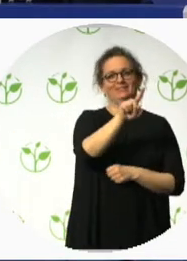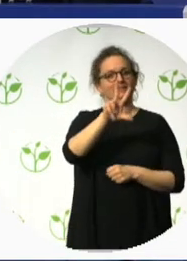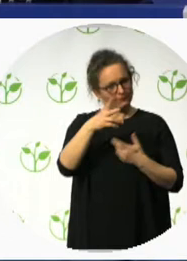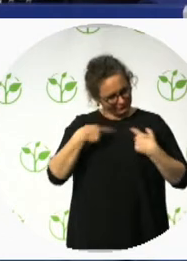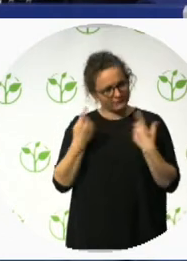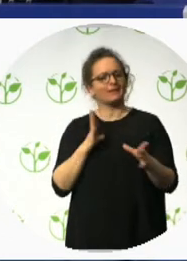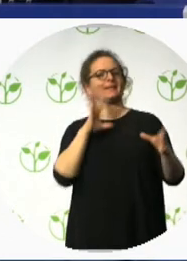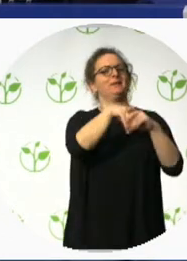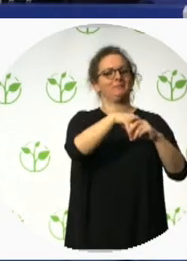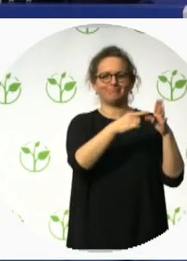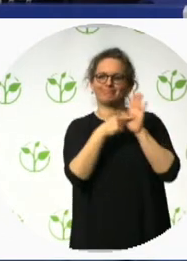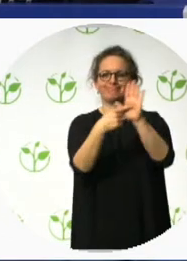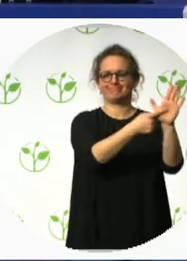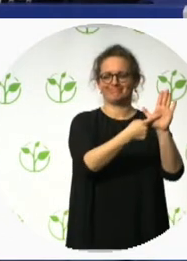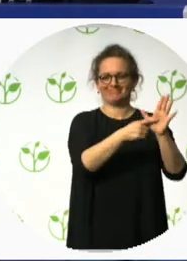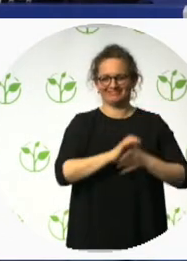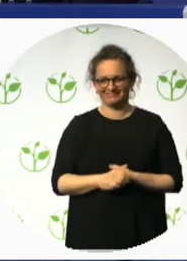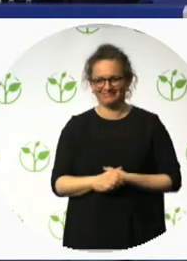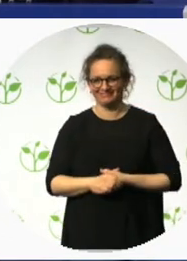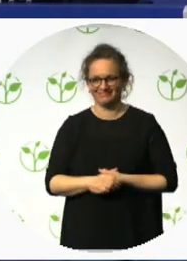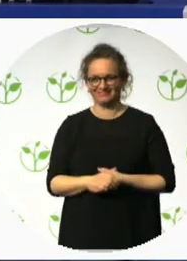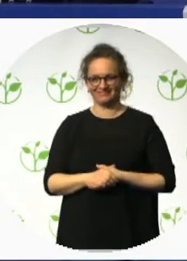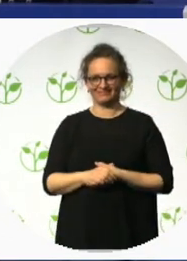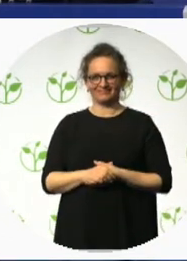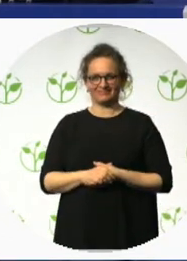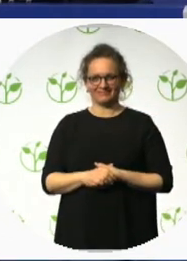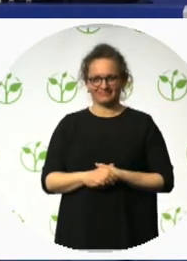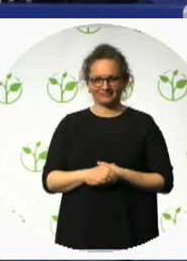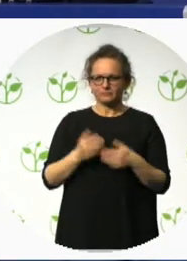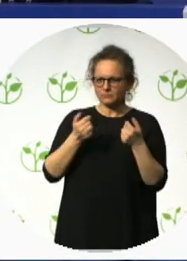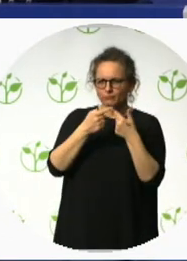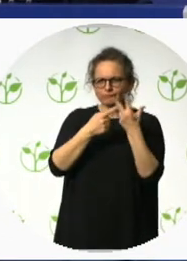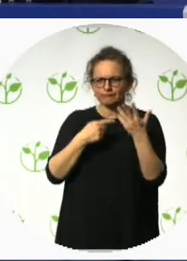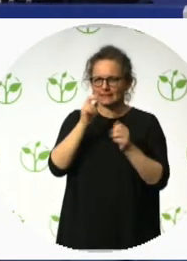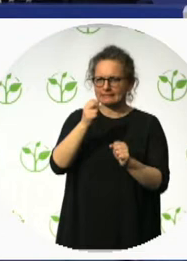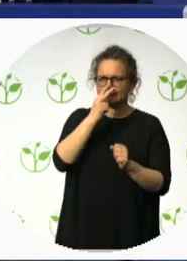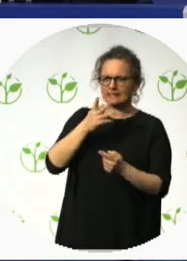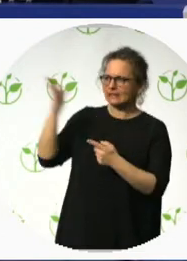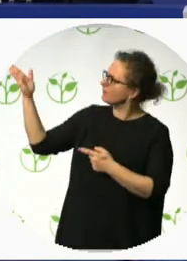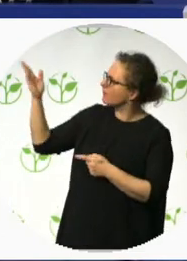And more photos showing that they have been attending a lot of different conferences.